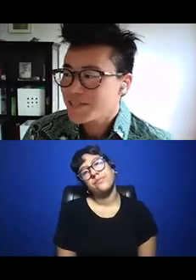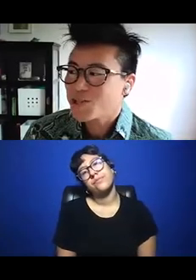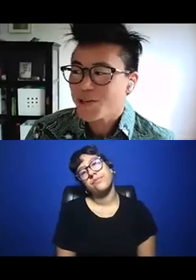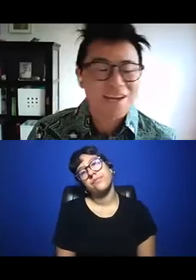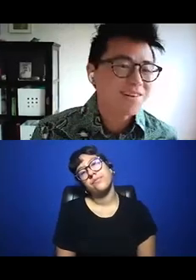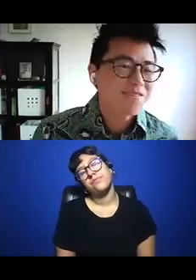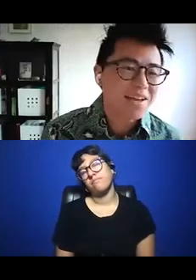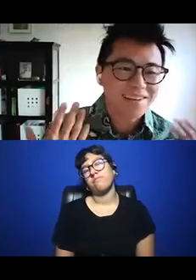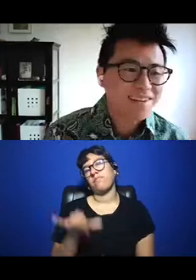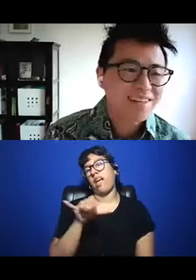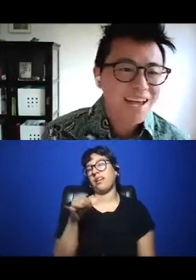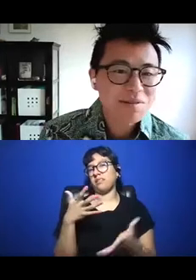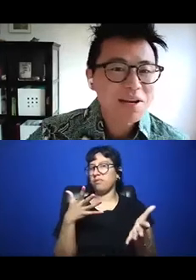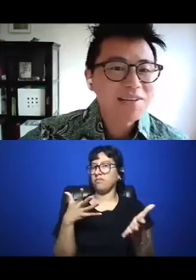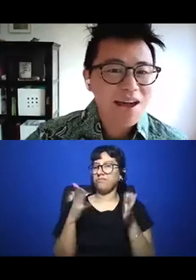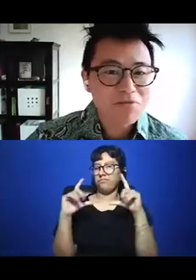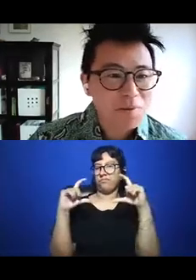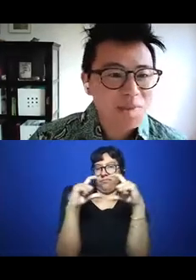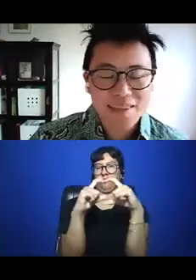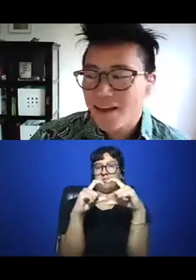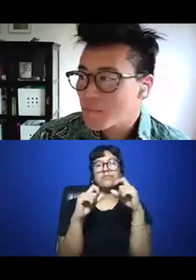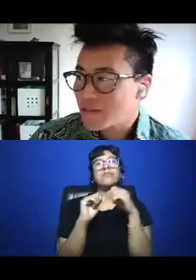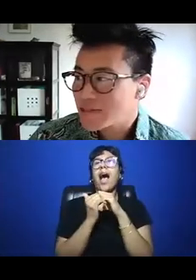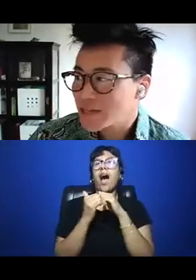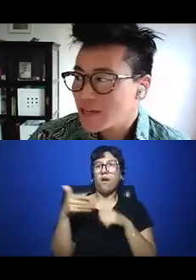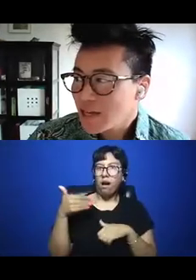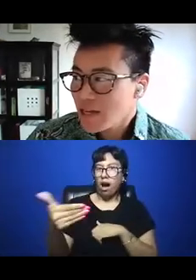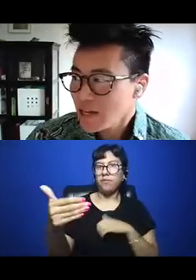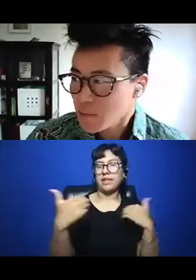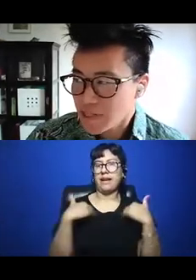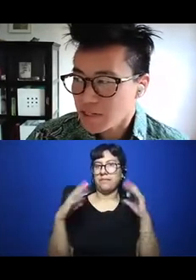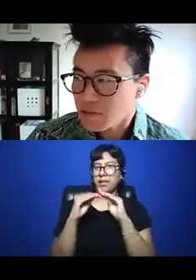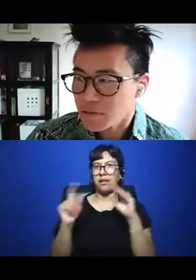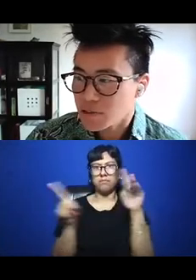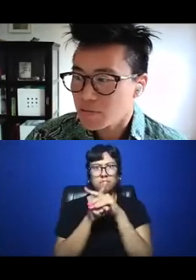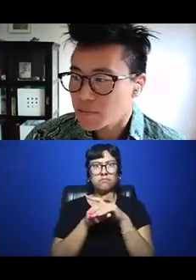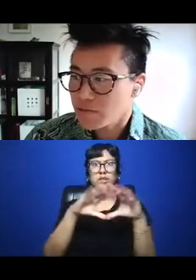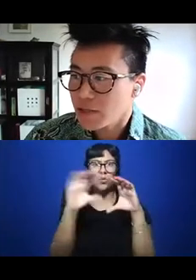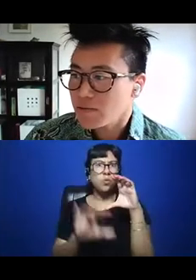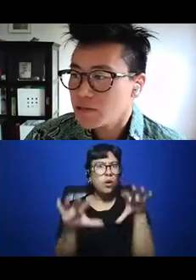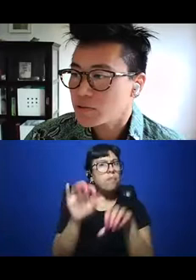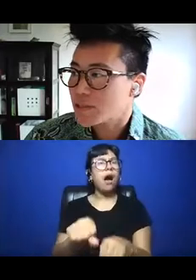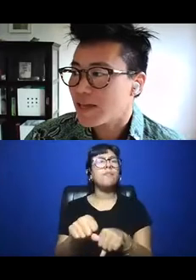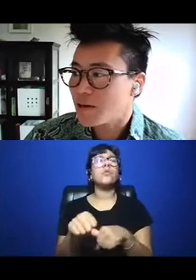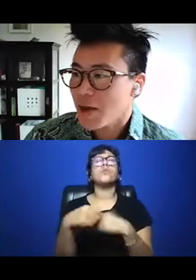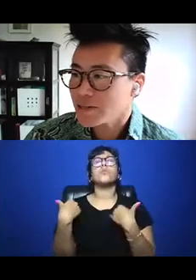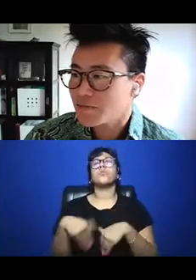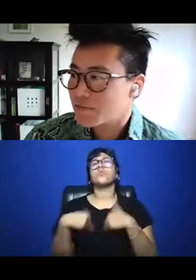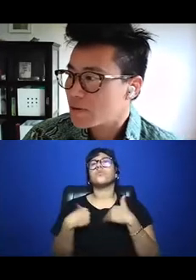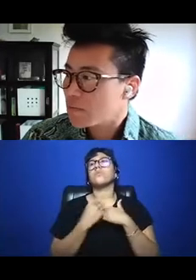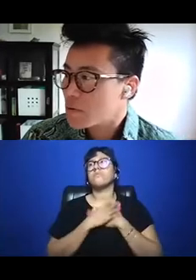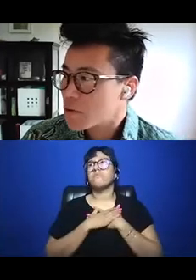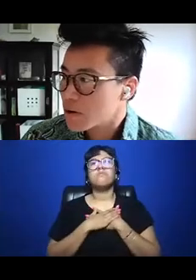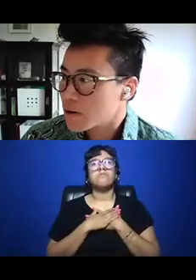sort of as a shorthand, all right. Yeah, depending on how frequently that happens, it has a potential to really reduce the impact